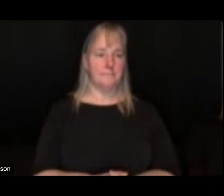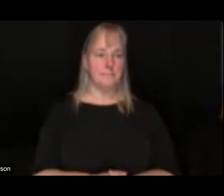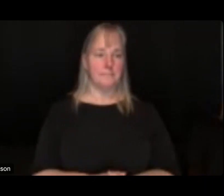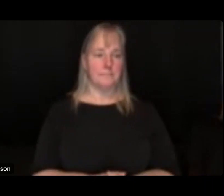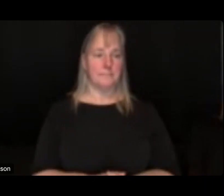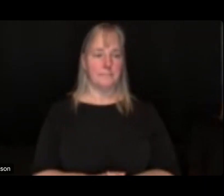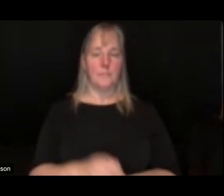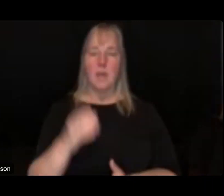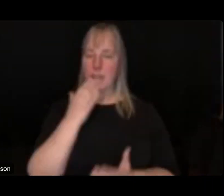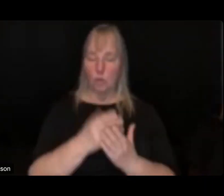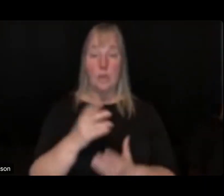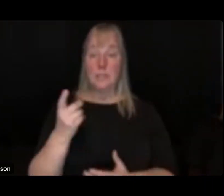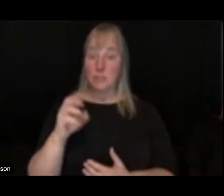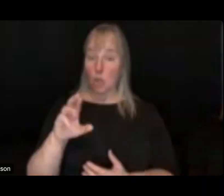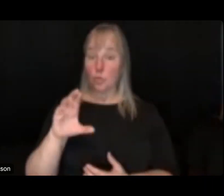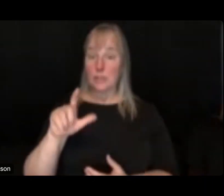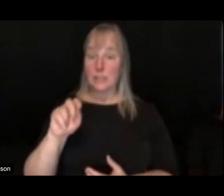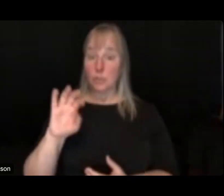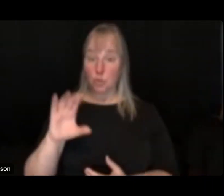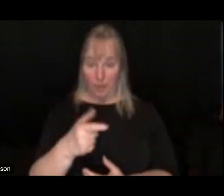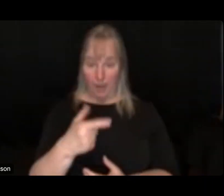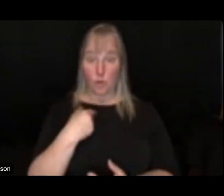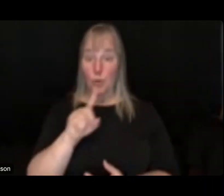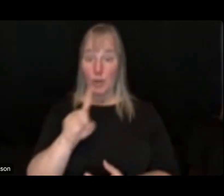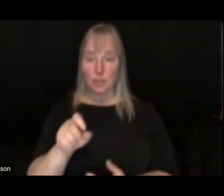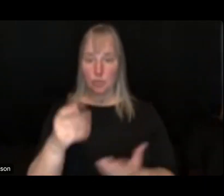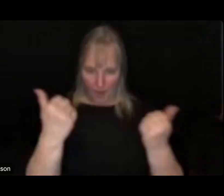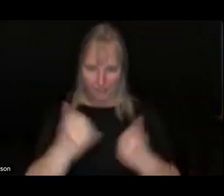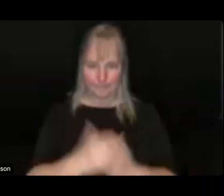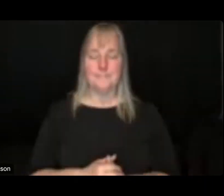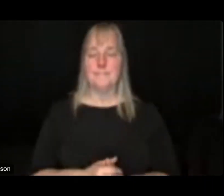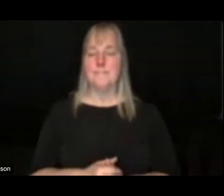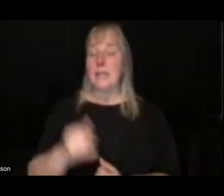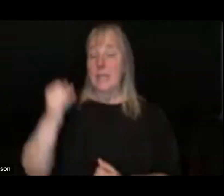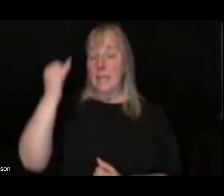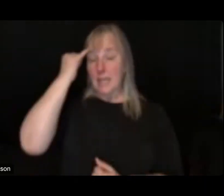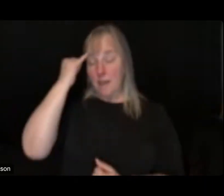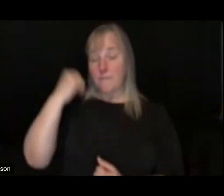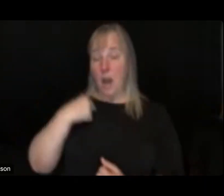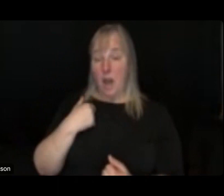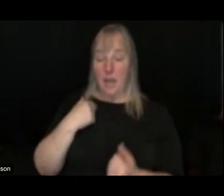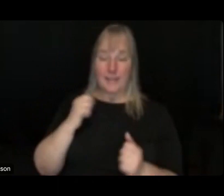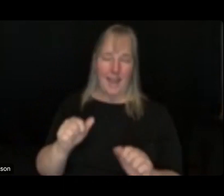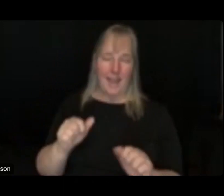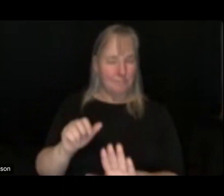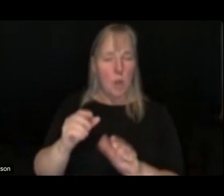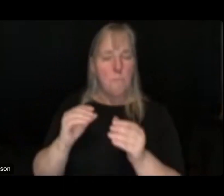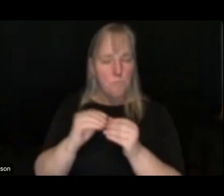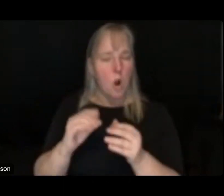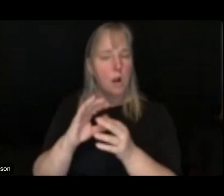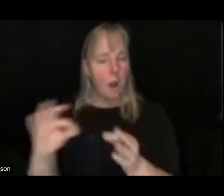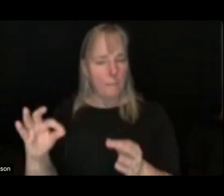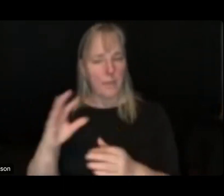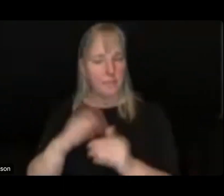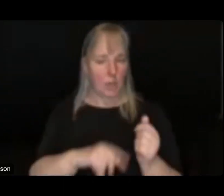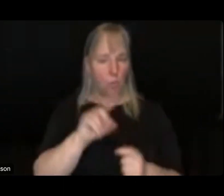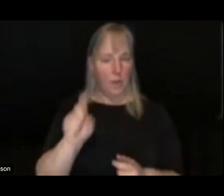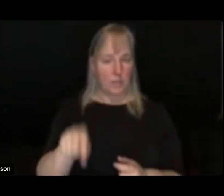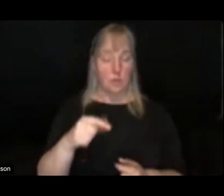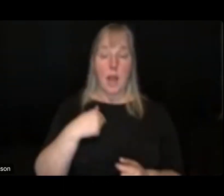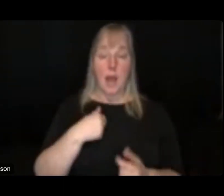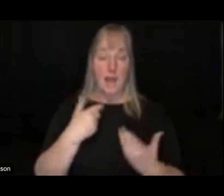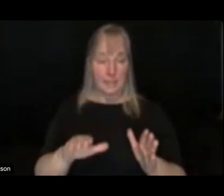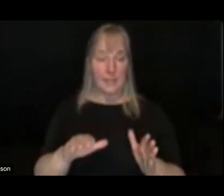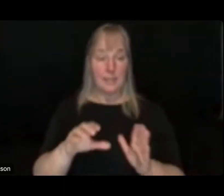Thank you all very much. Oh, Dr. Clint, you have a question. Go ahead. Well, if I may, more of a comment than a question. I did the state's